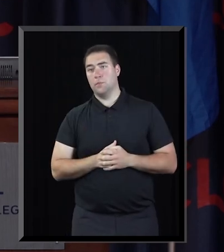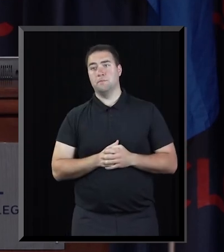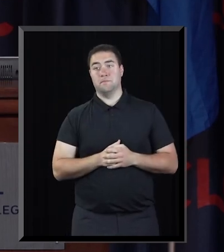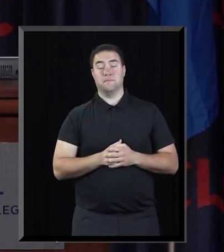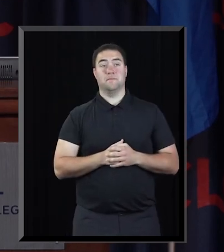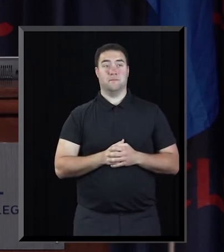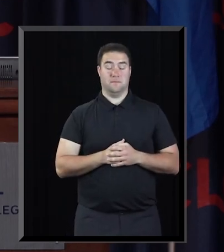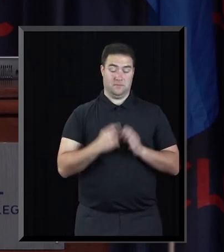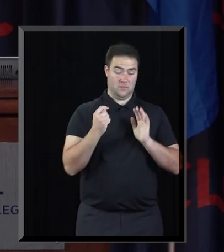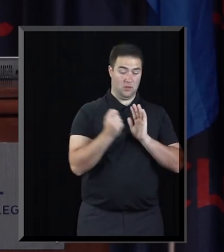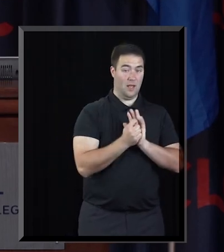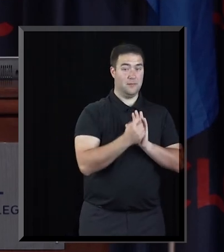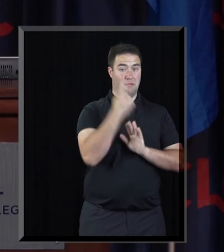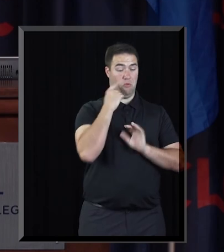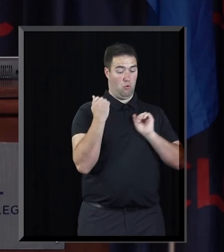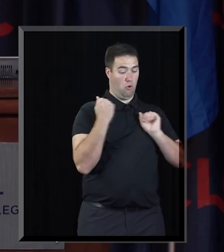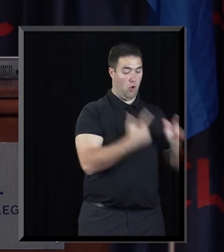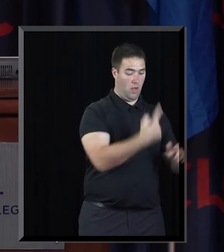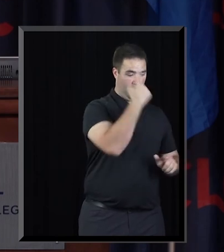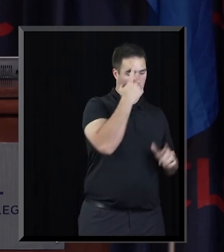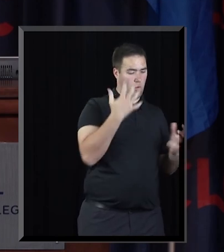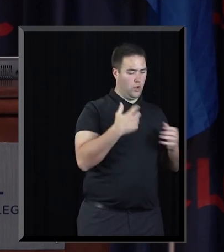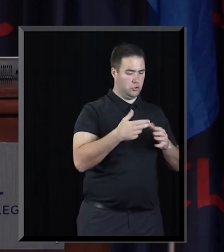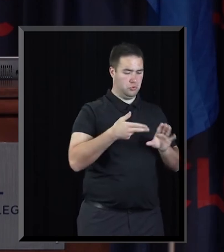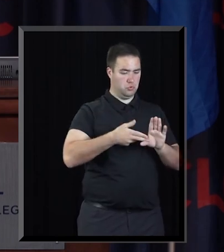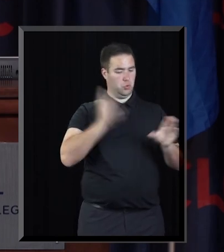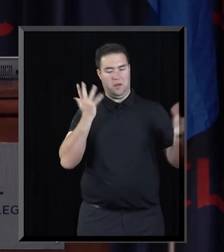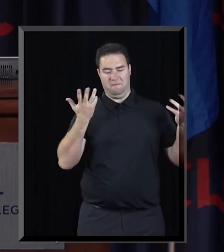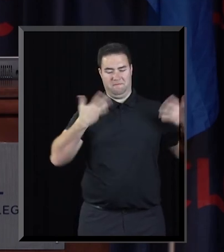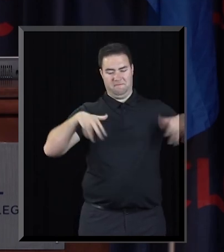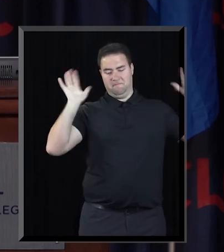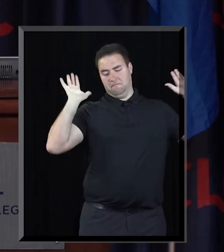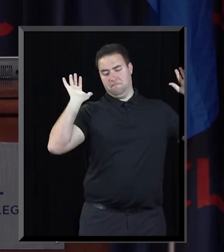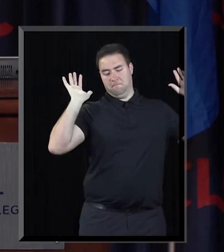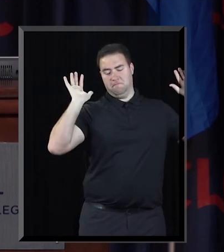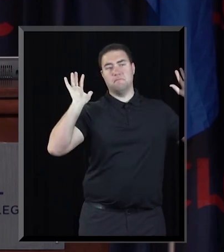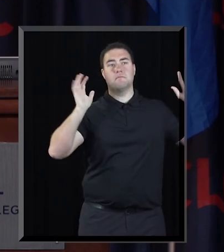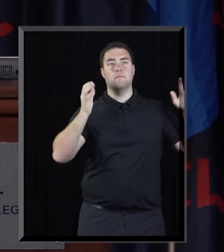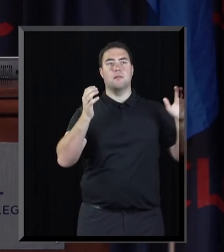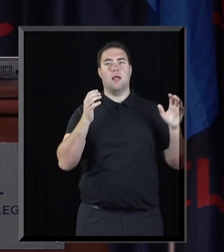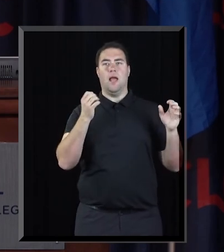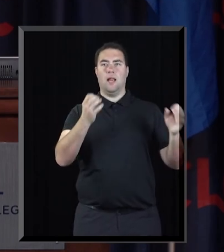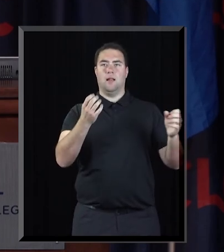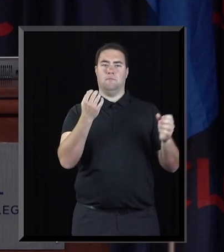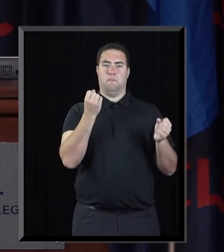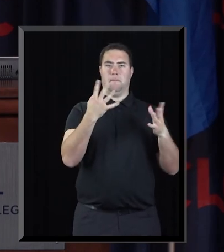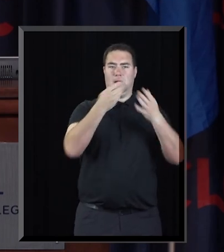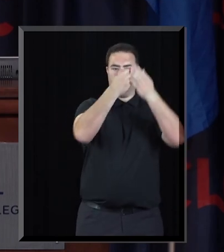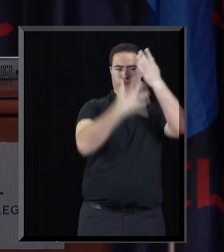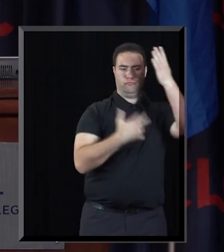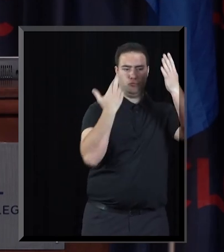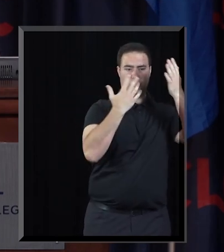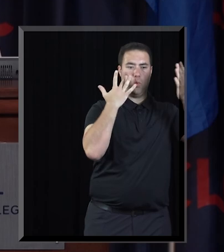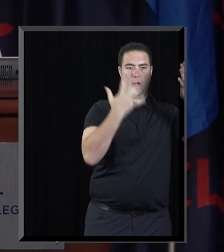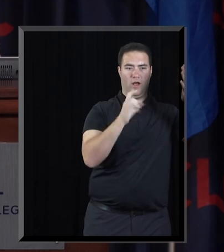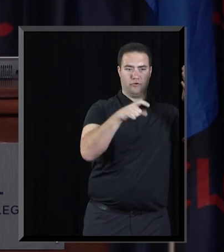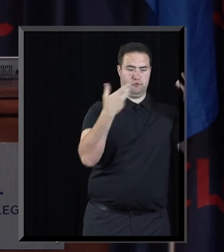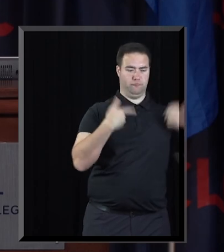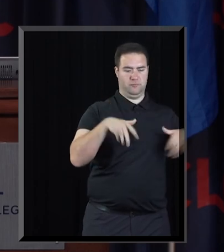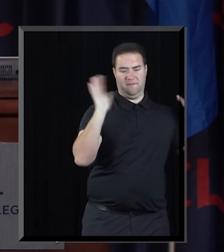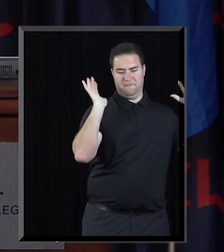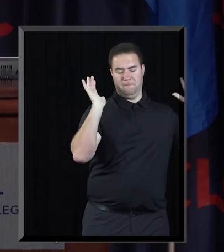There were times we all thought of quitting and could have come up with a thousand reasons on why we should. However, each of our professors